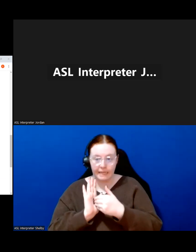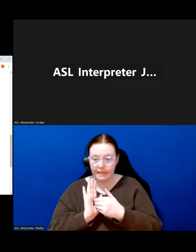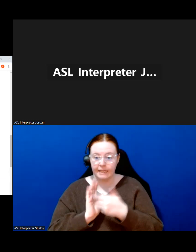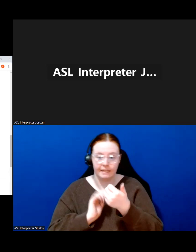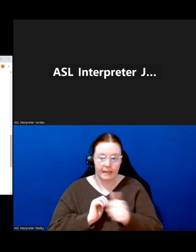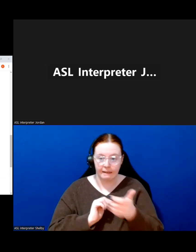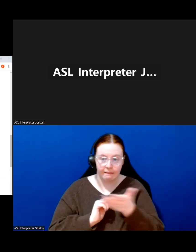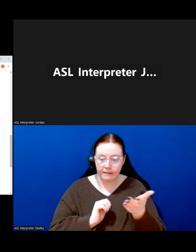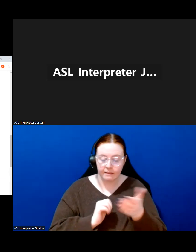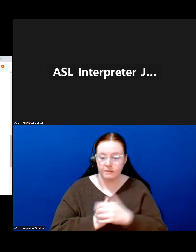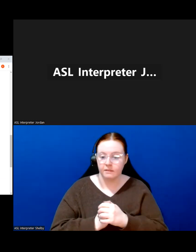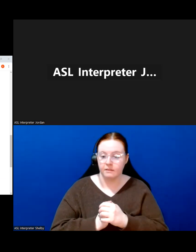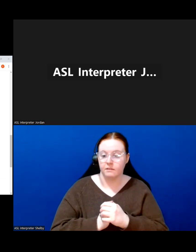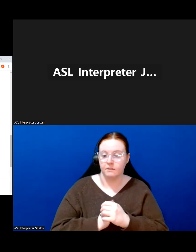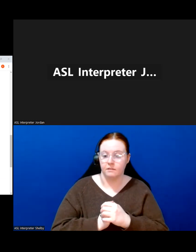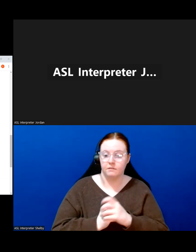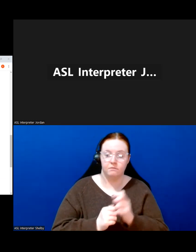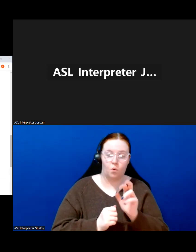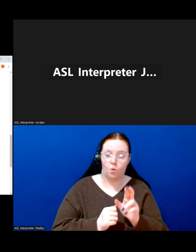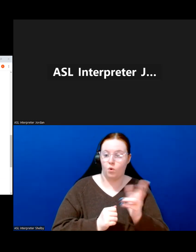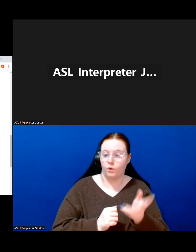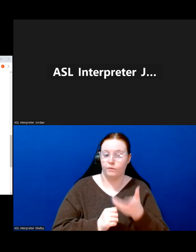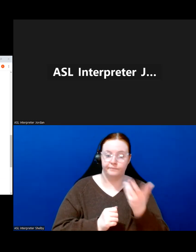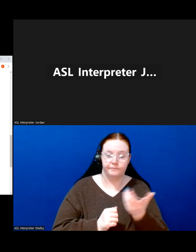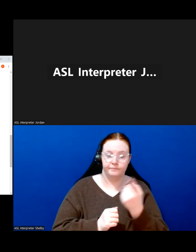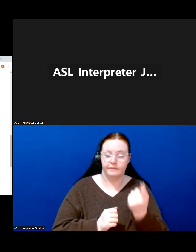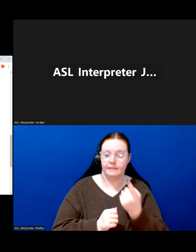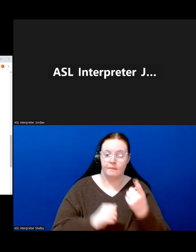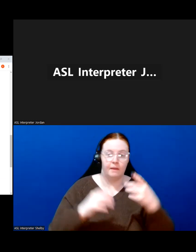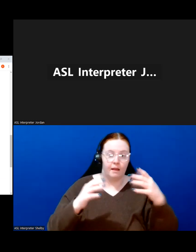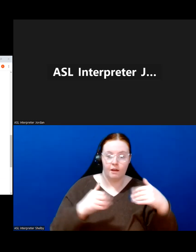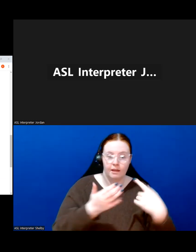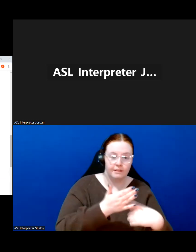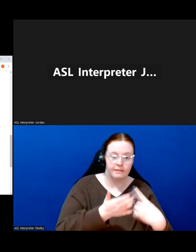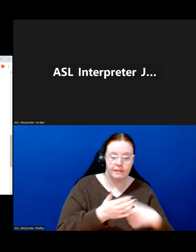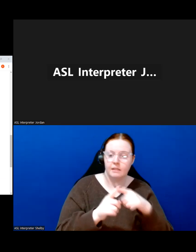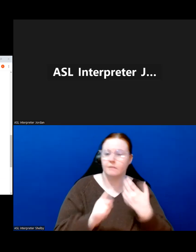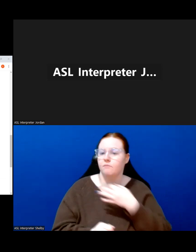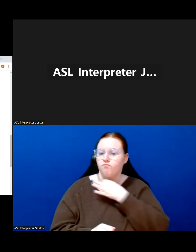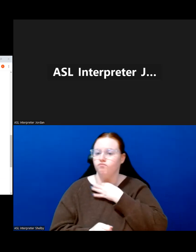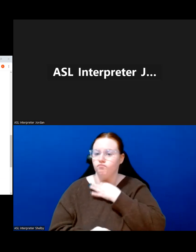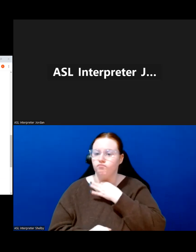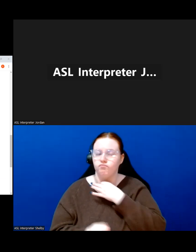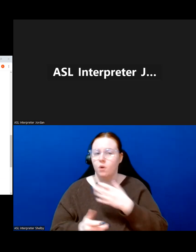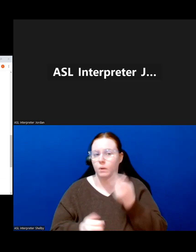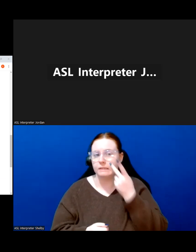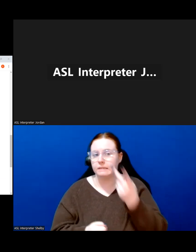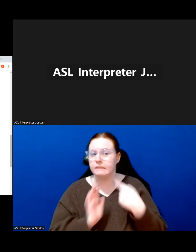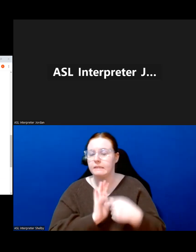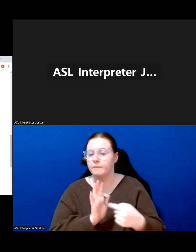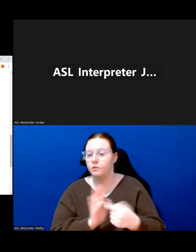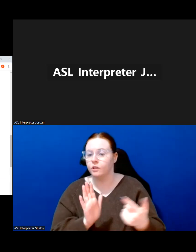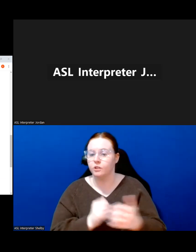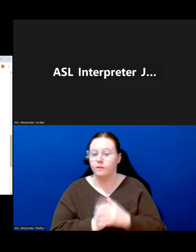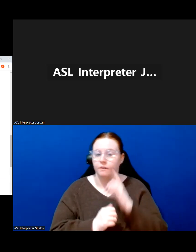the area that she covered, or if there's an area that she hasn't covered that you would like her to go ahead and do a live demonstration on for the library